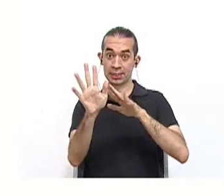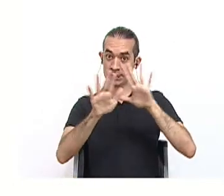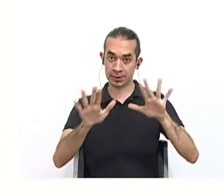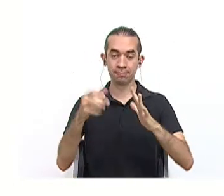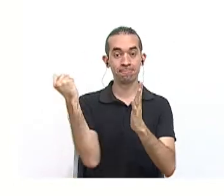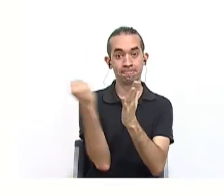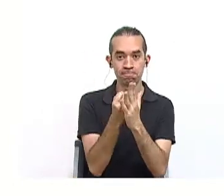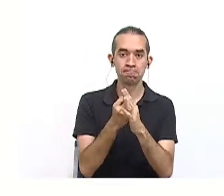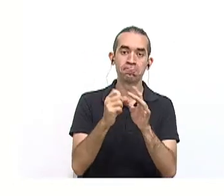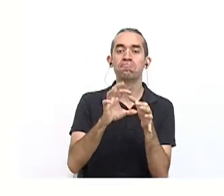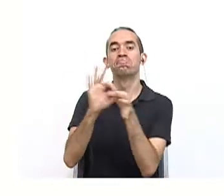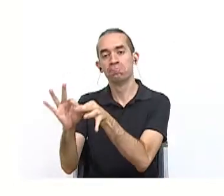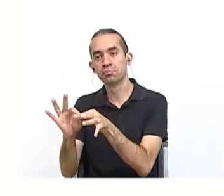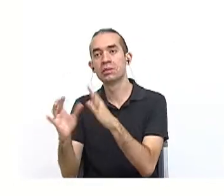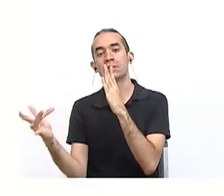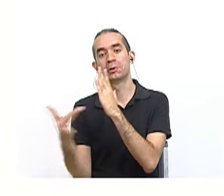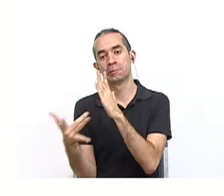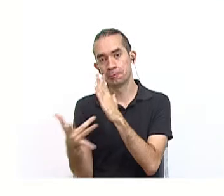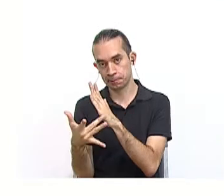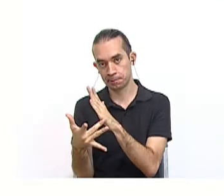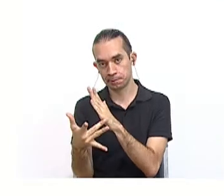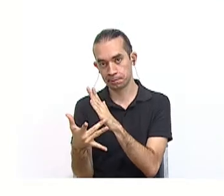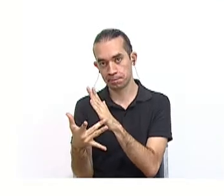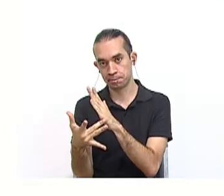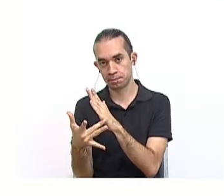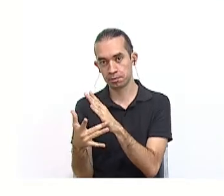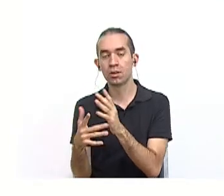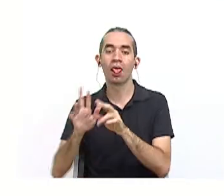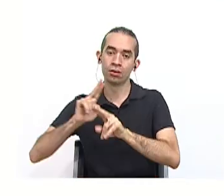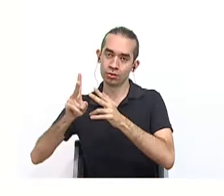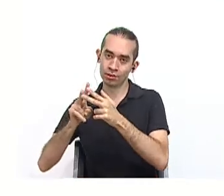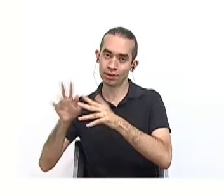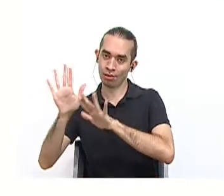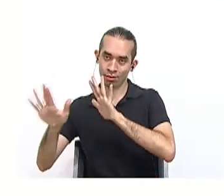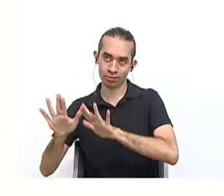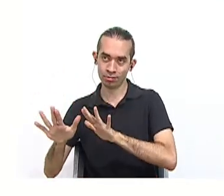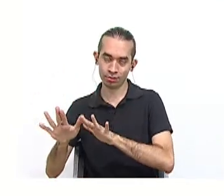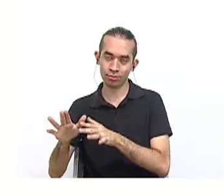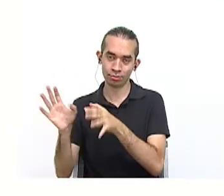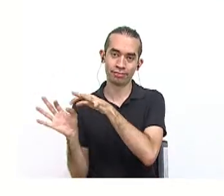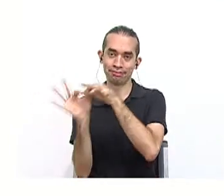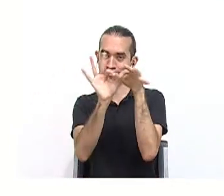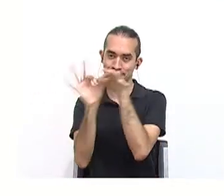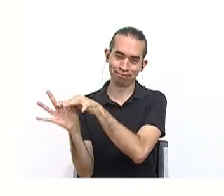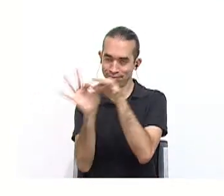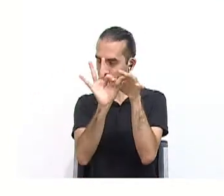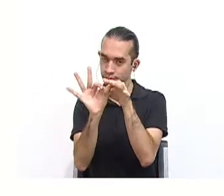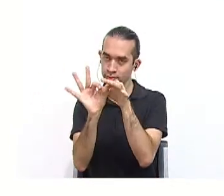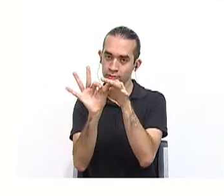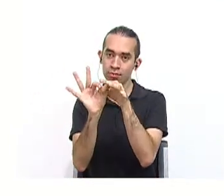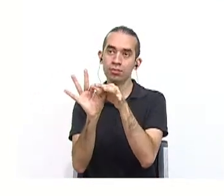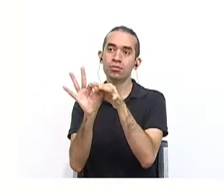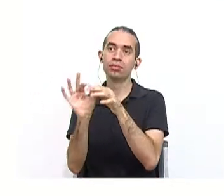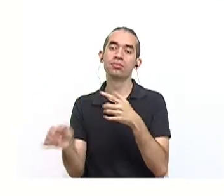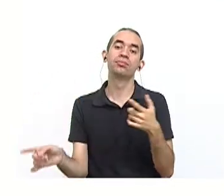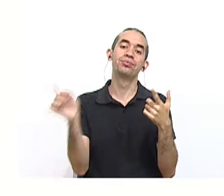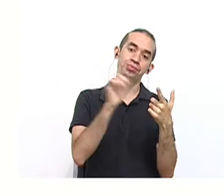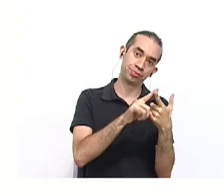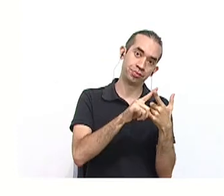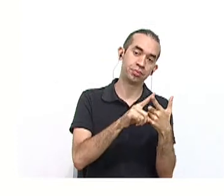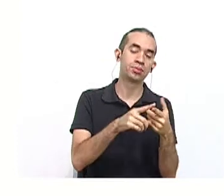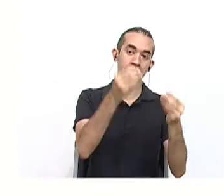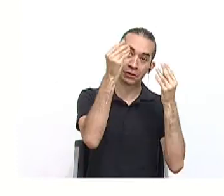about technology. Digital, technology, right? Those words go hand in hand. We also talk about